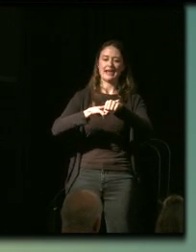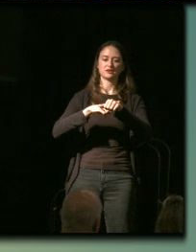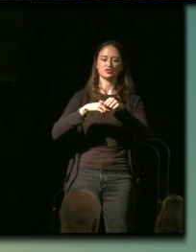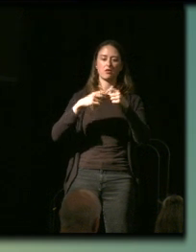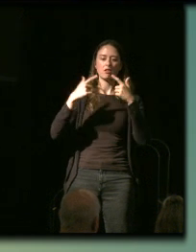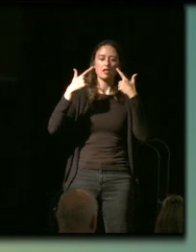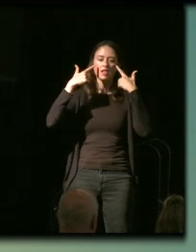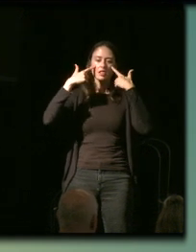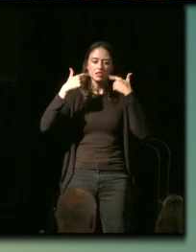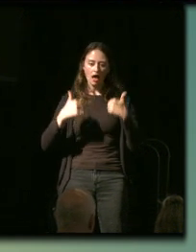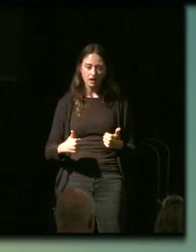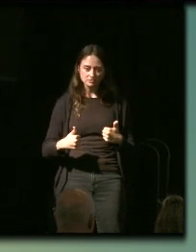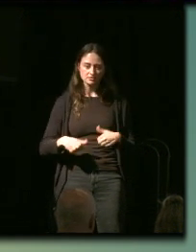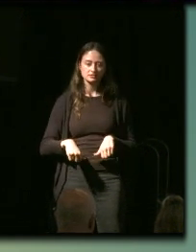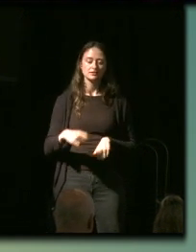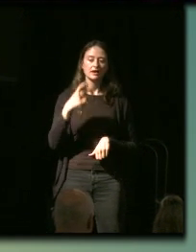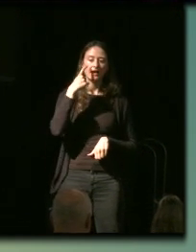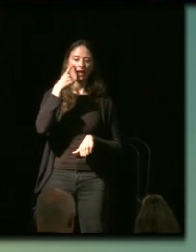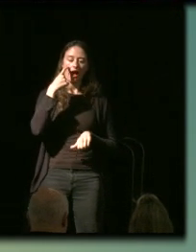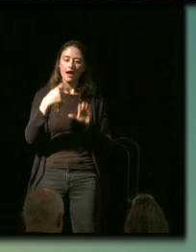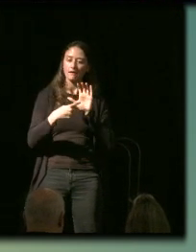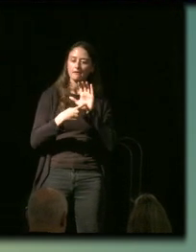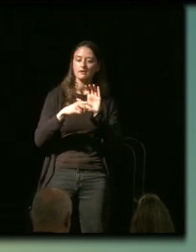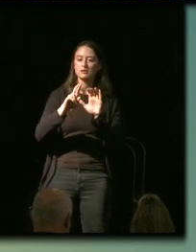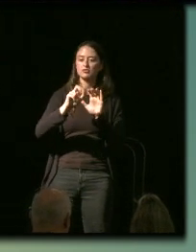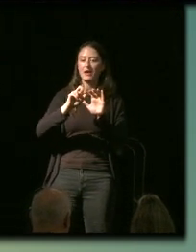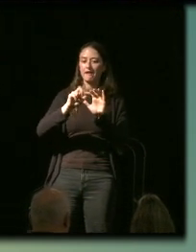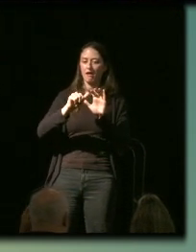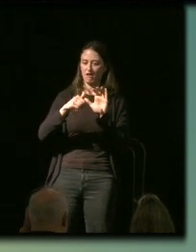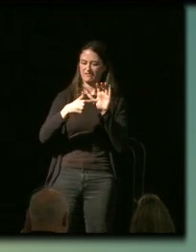structure in patients like us with Usher 1C.